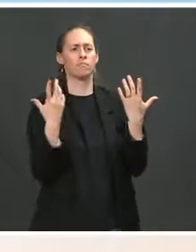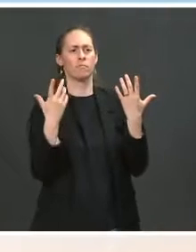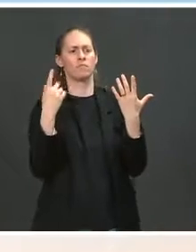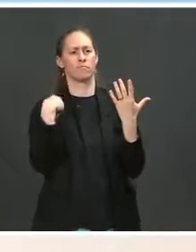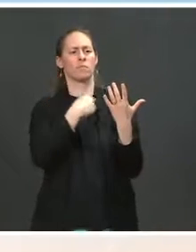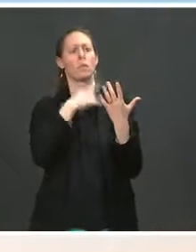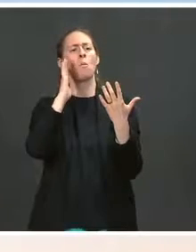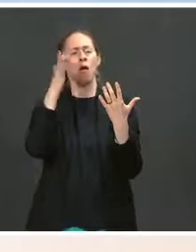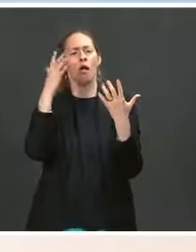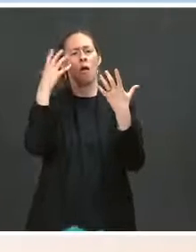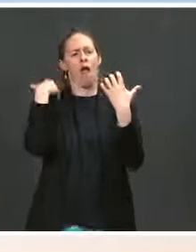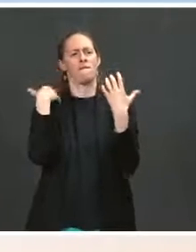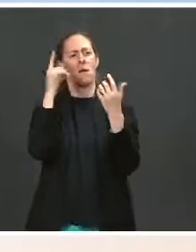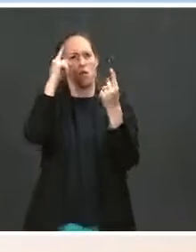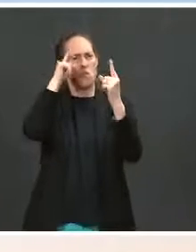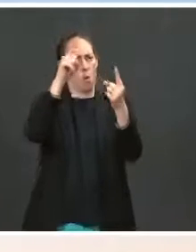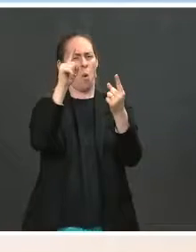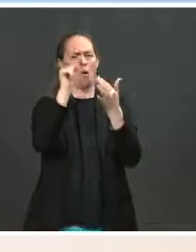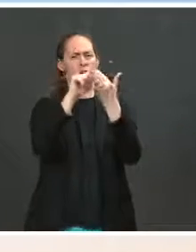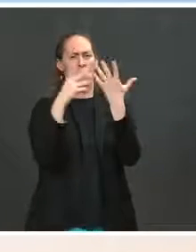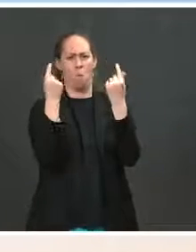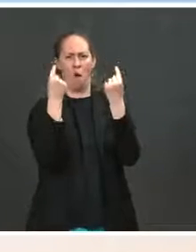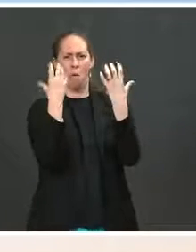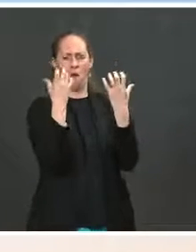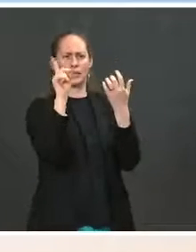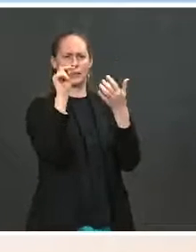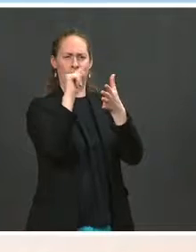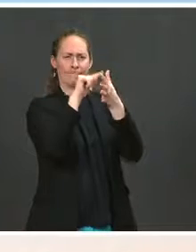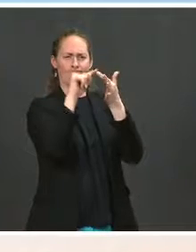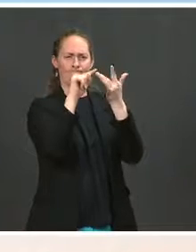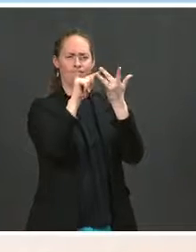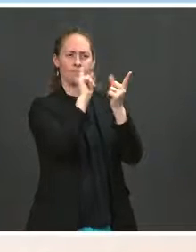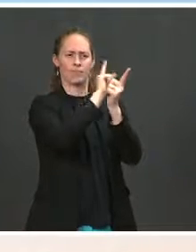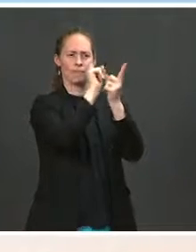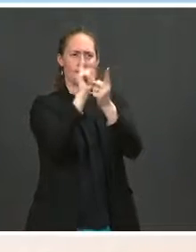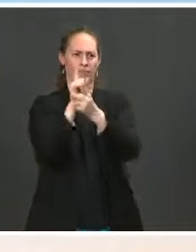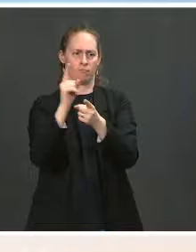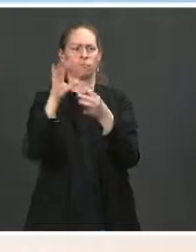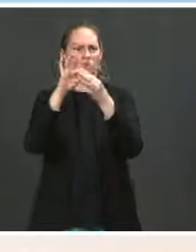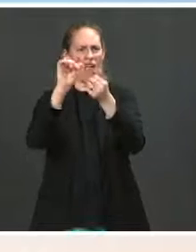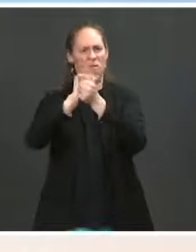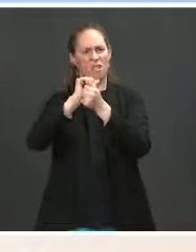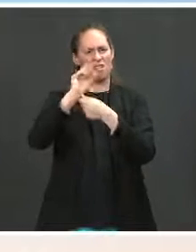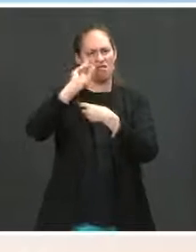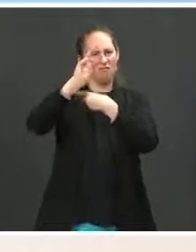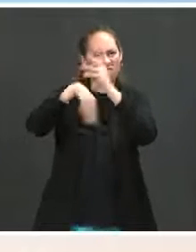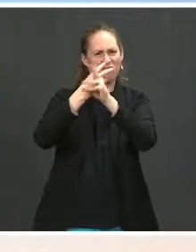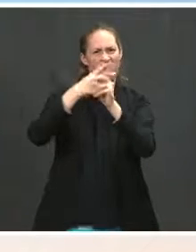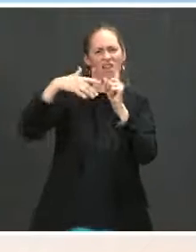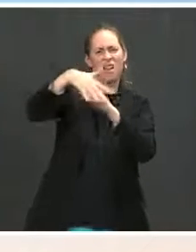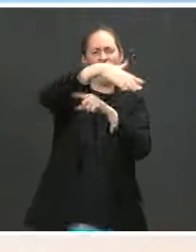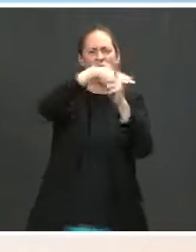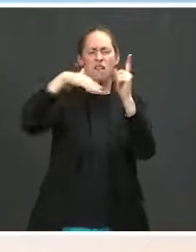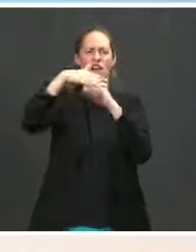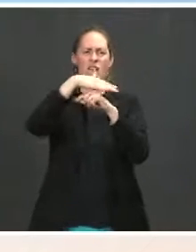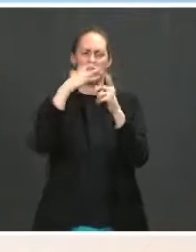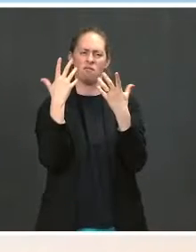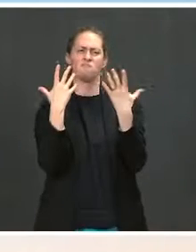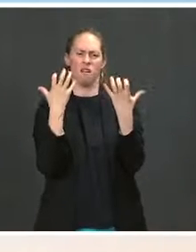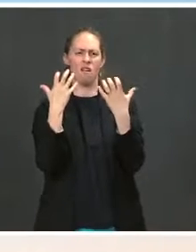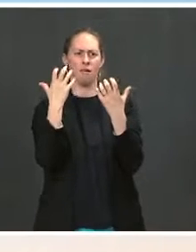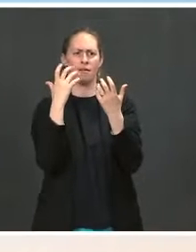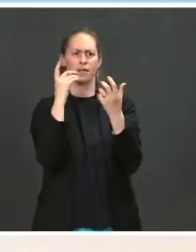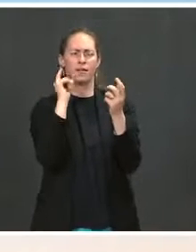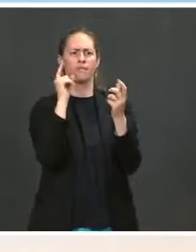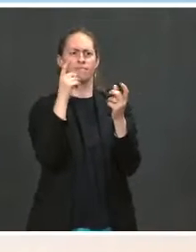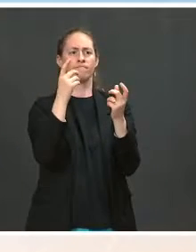out by global climate, I should say, objectives. I think that's a big part of the format. There are not going to be bilateral